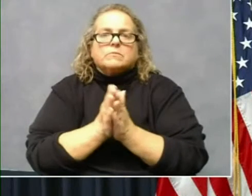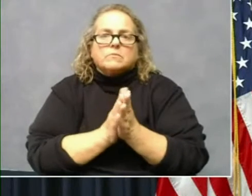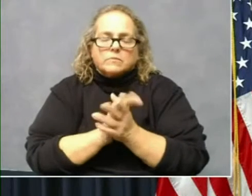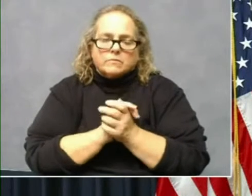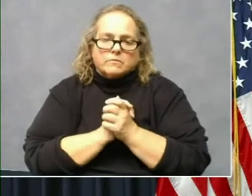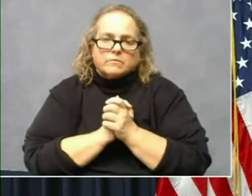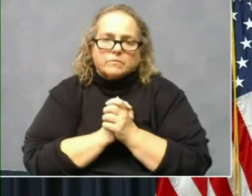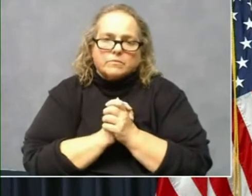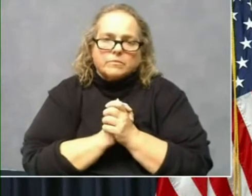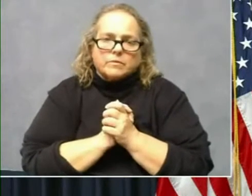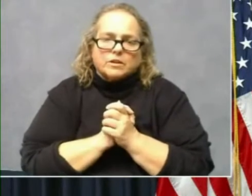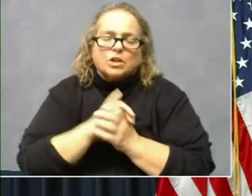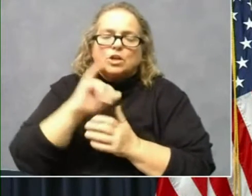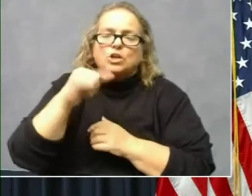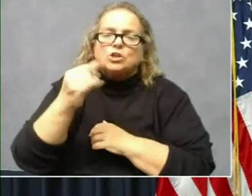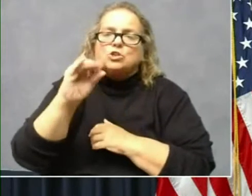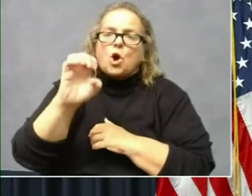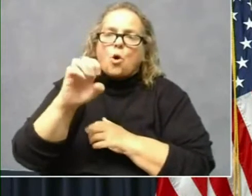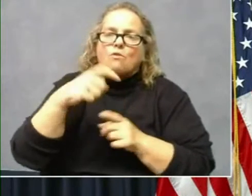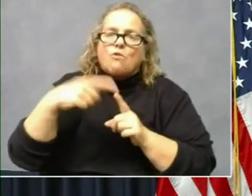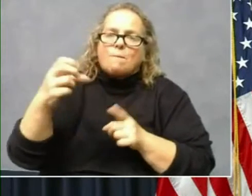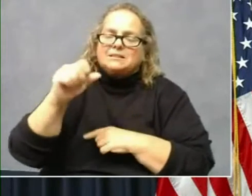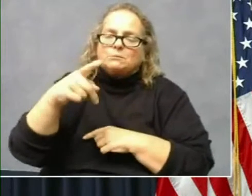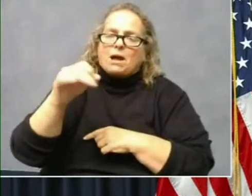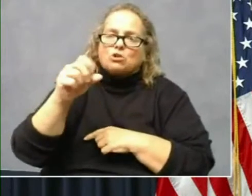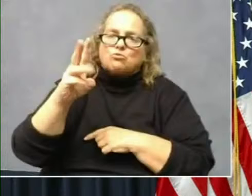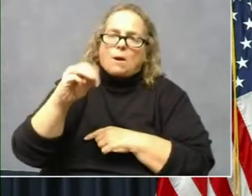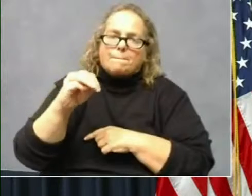Joe Ragusa from Spectrum.